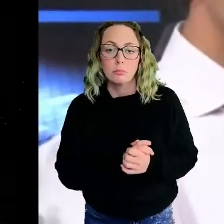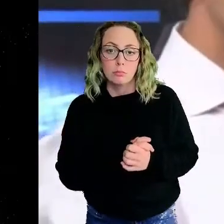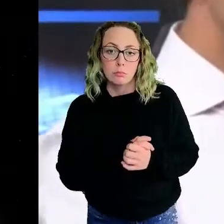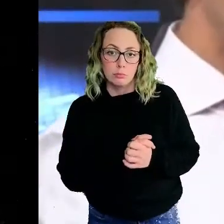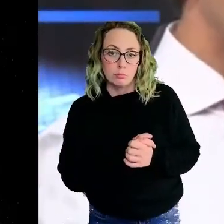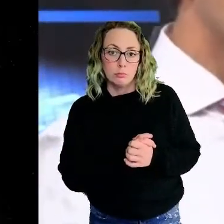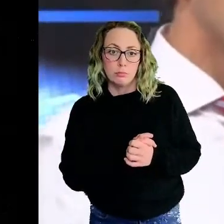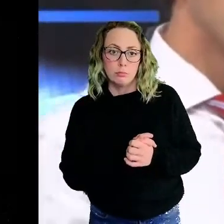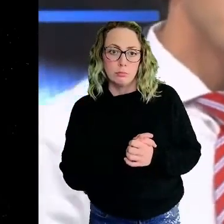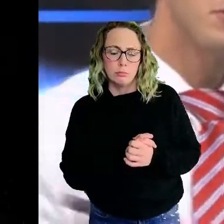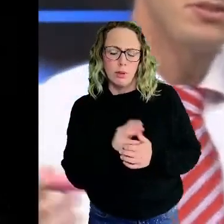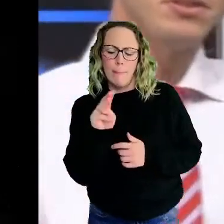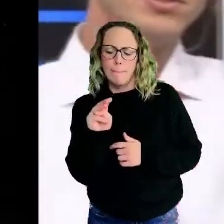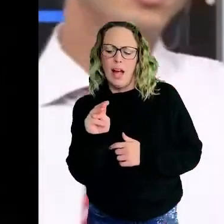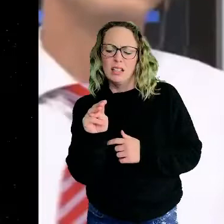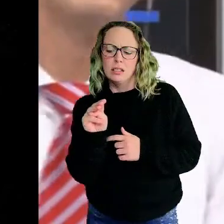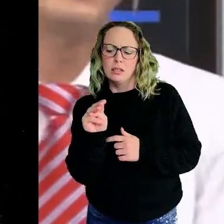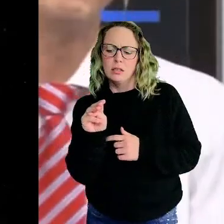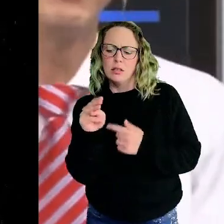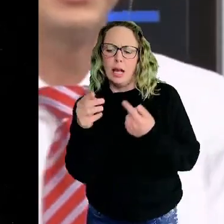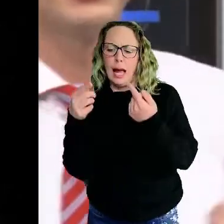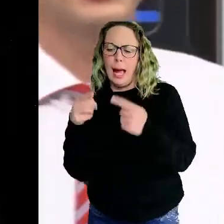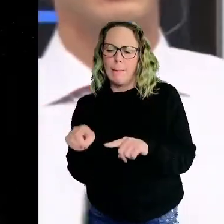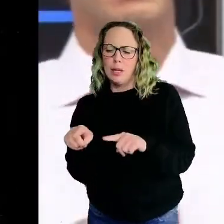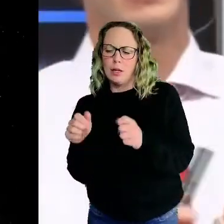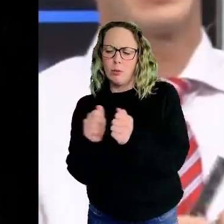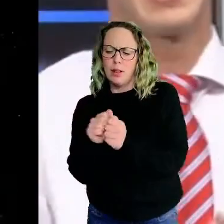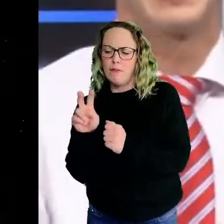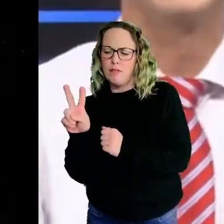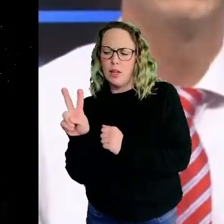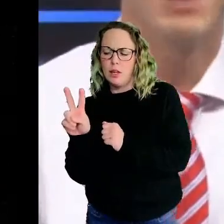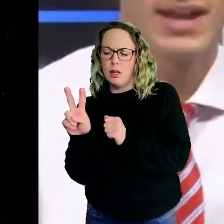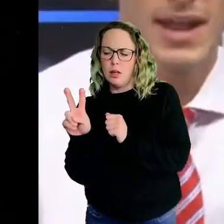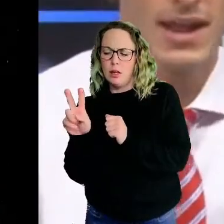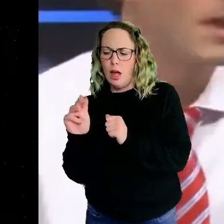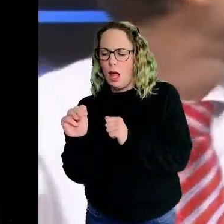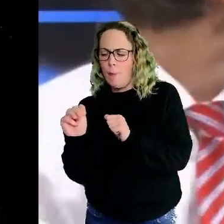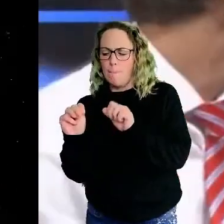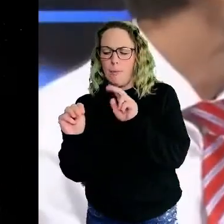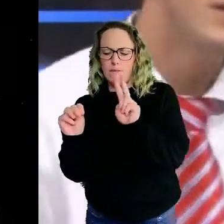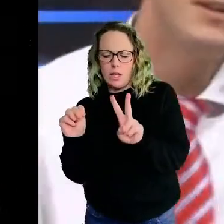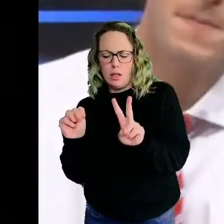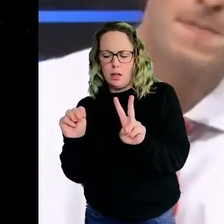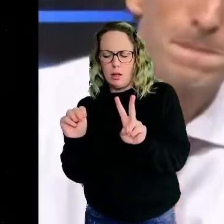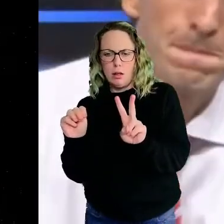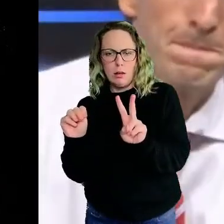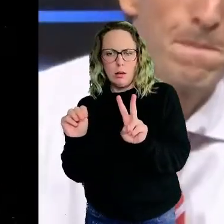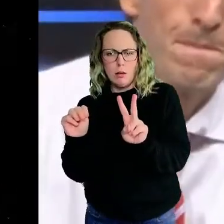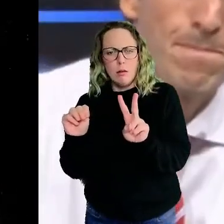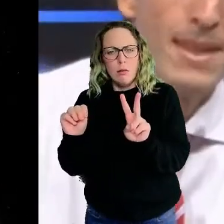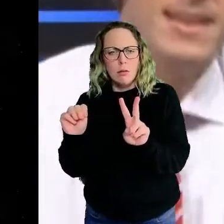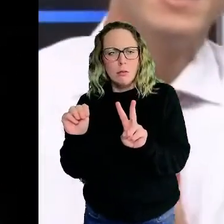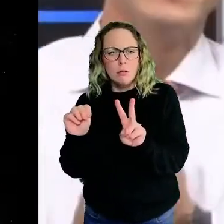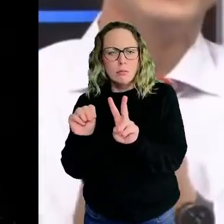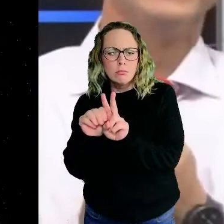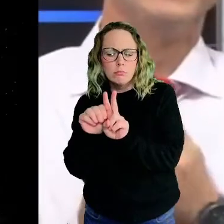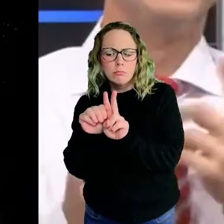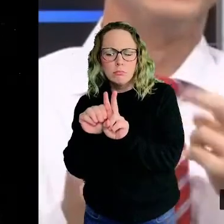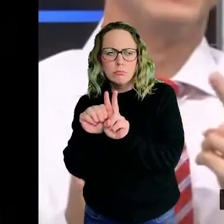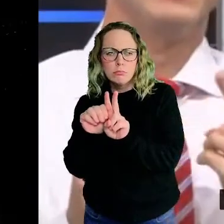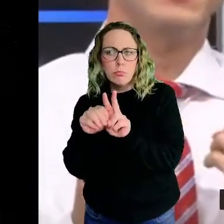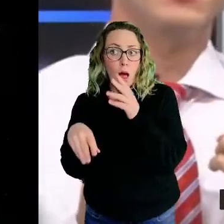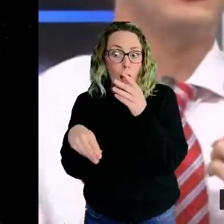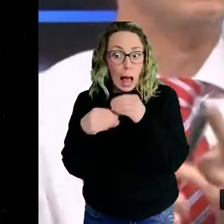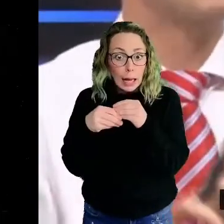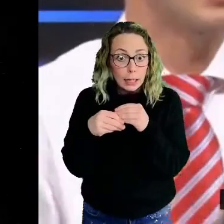what's happening to mass in terms of operations? Is it being added by V? Is